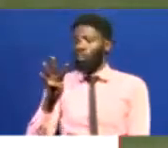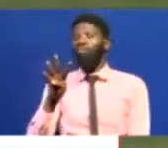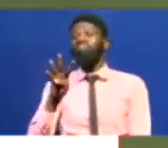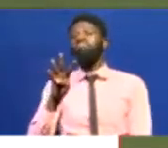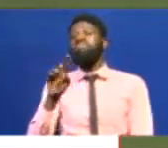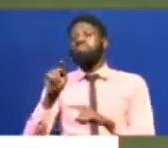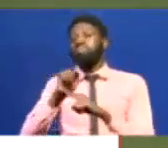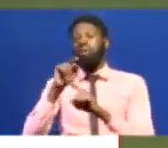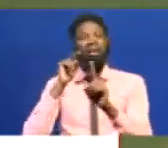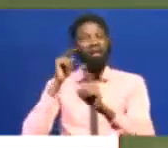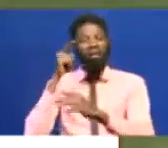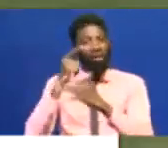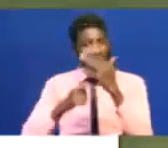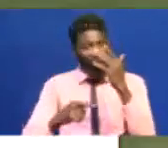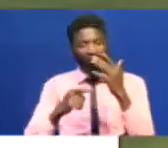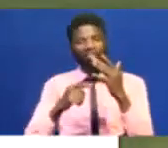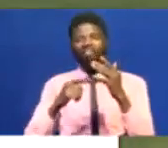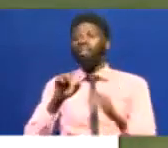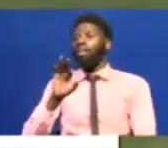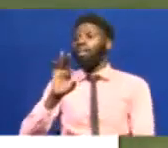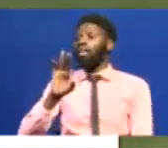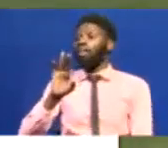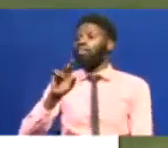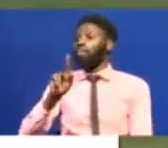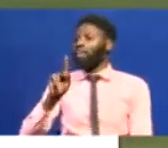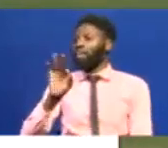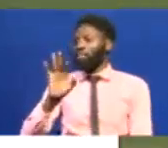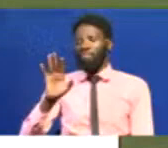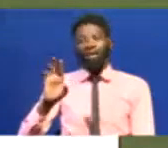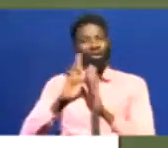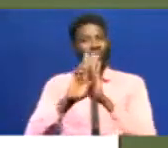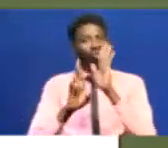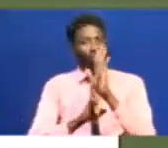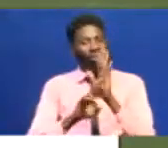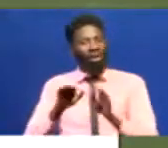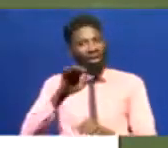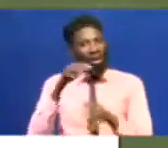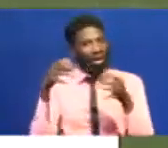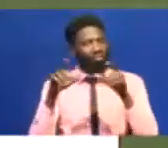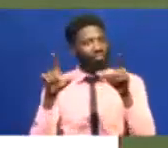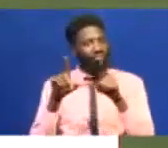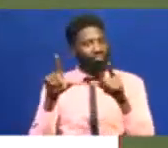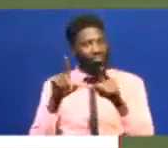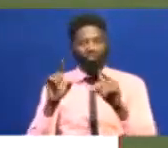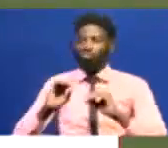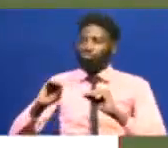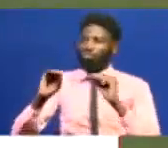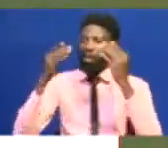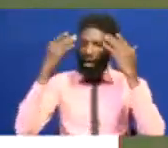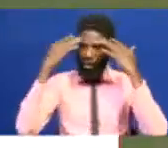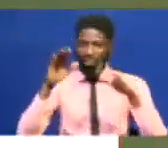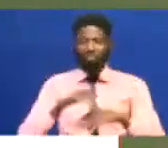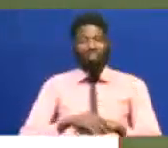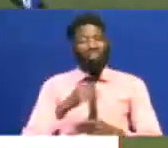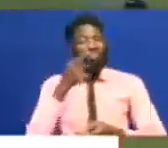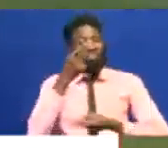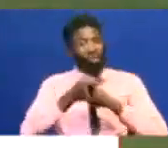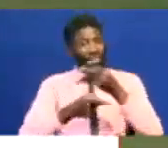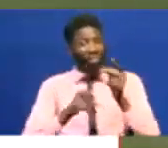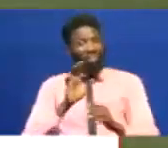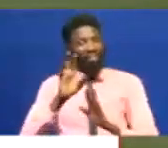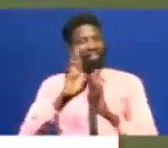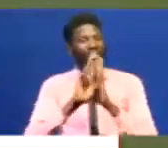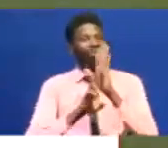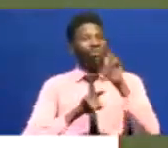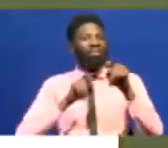Football Kenya Federation draft regulations on club licensing. The process is a regulatory system established by